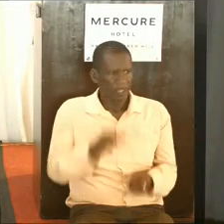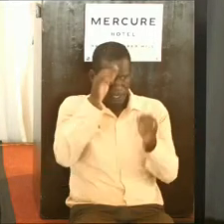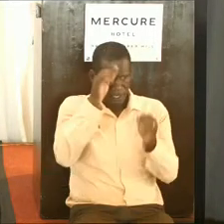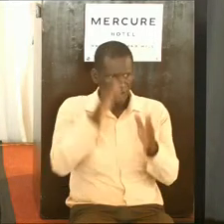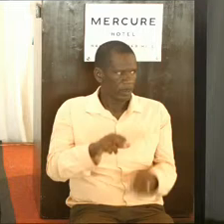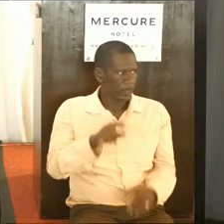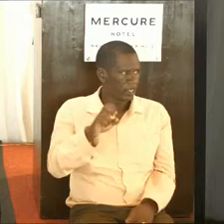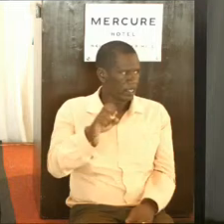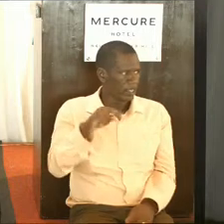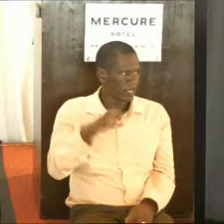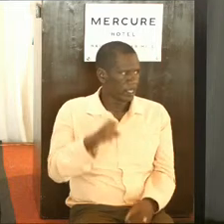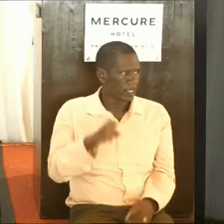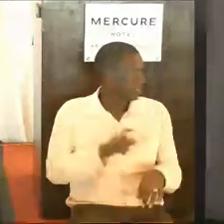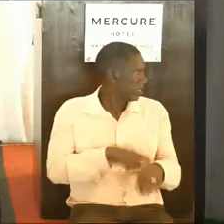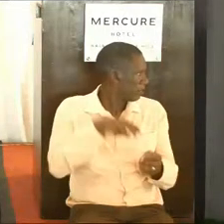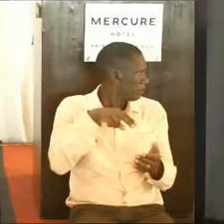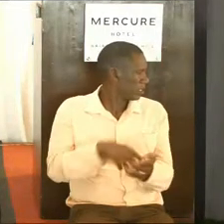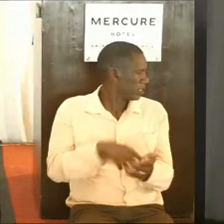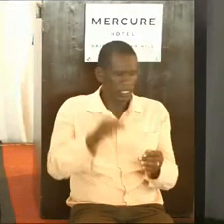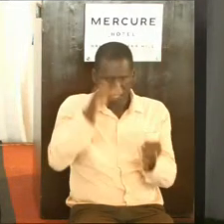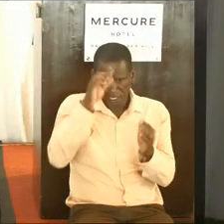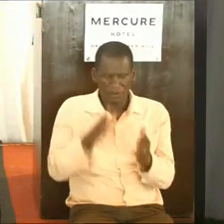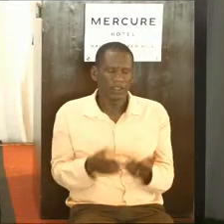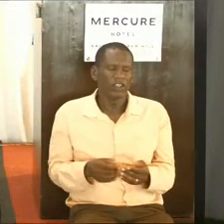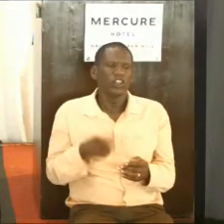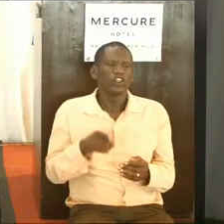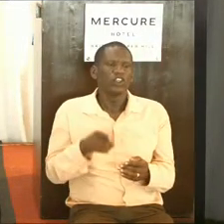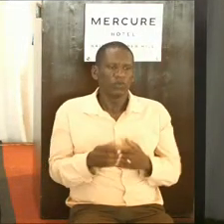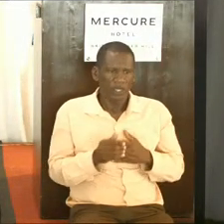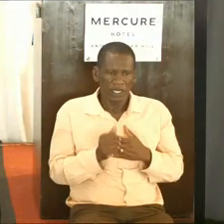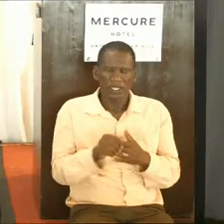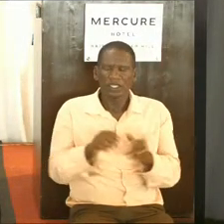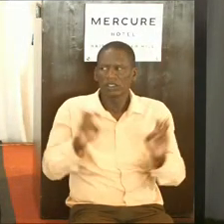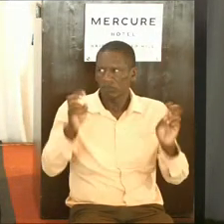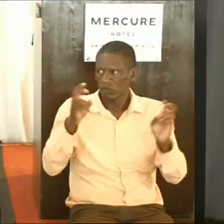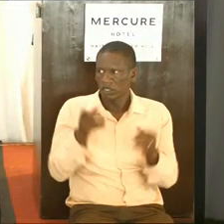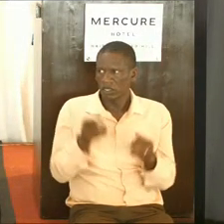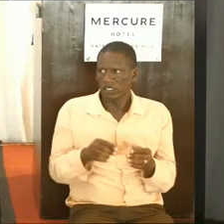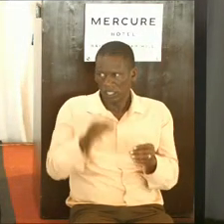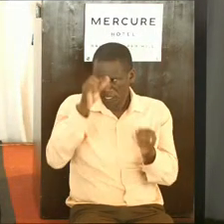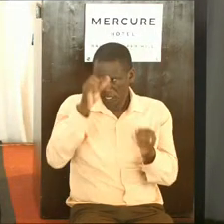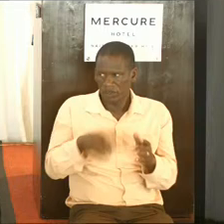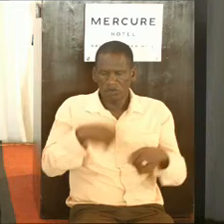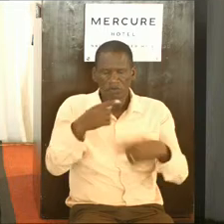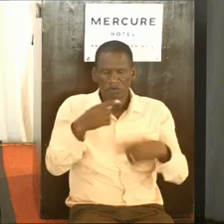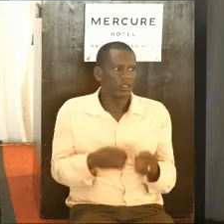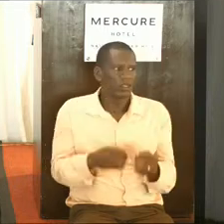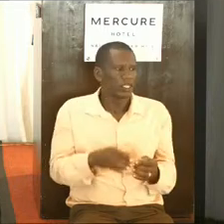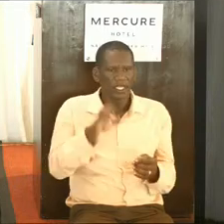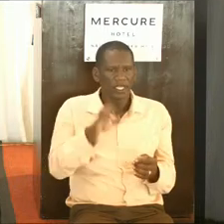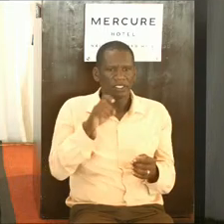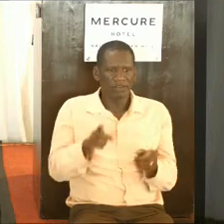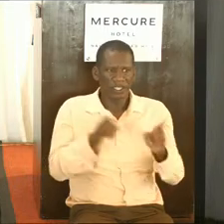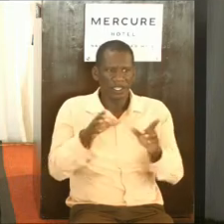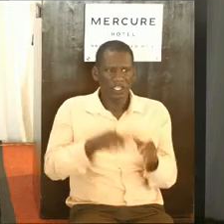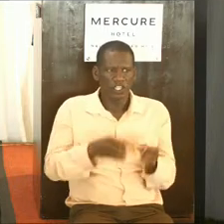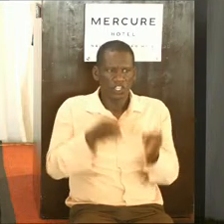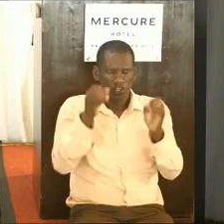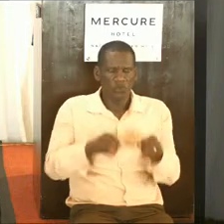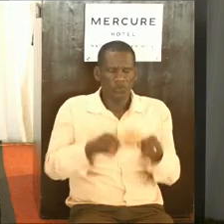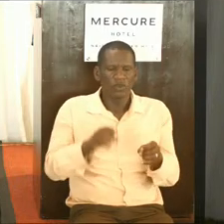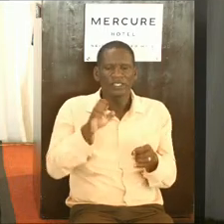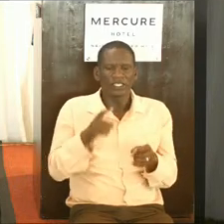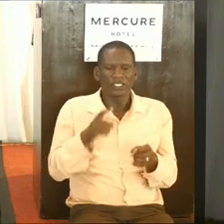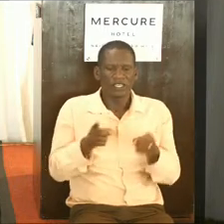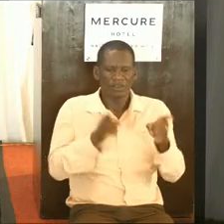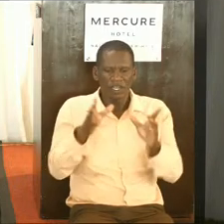Nigeria Wants You by you you will take that title she's the executive director new executive